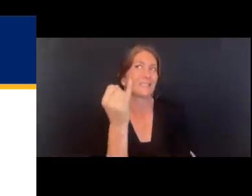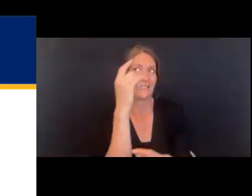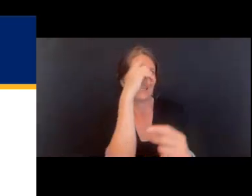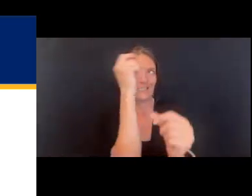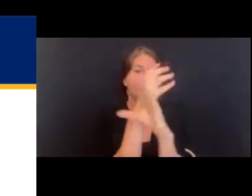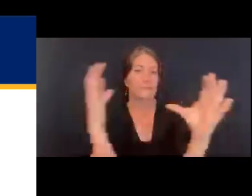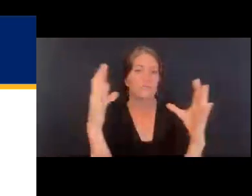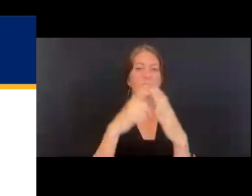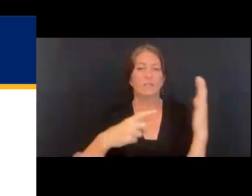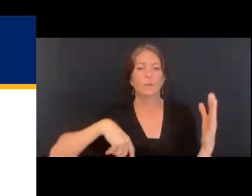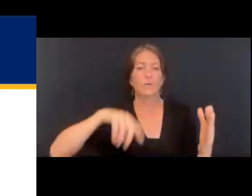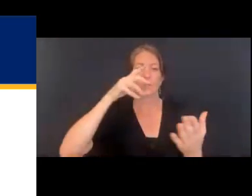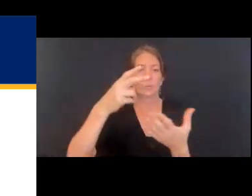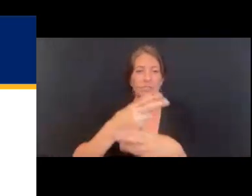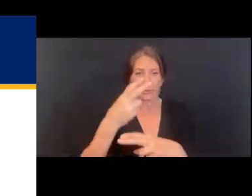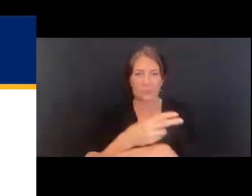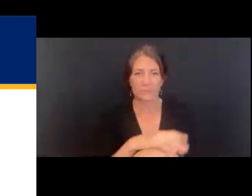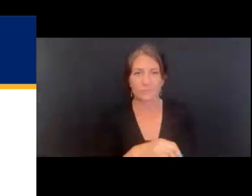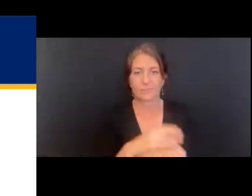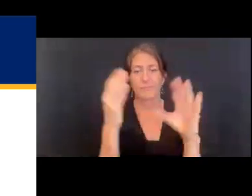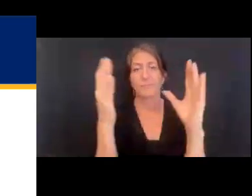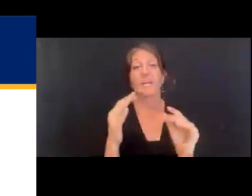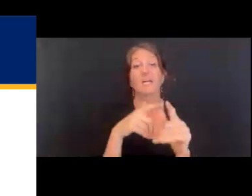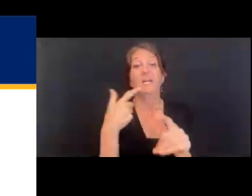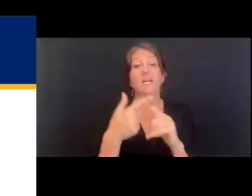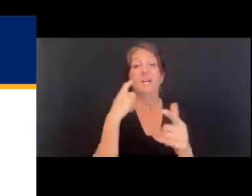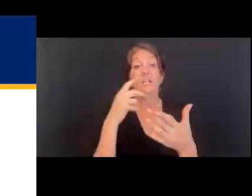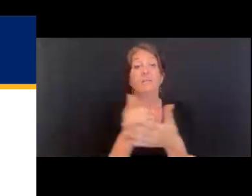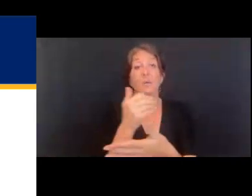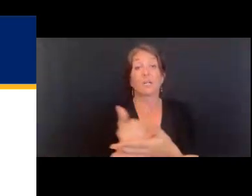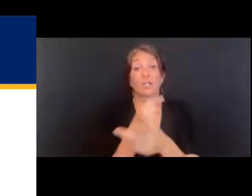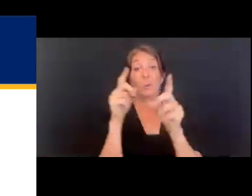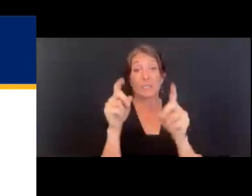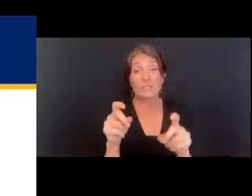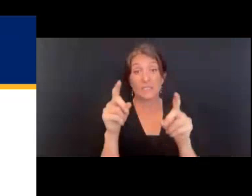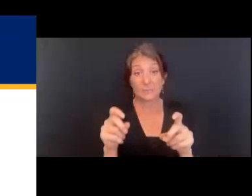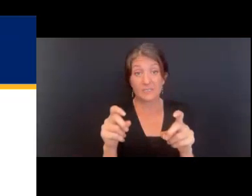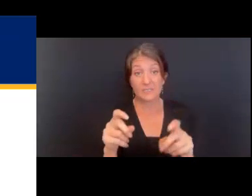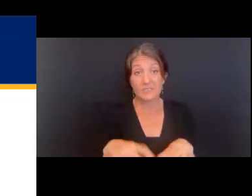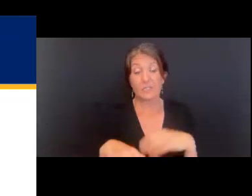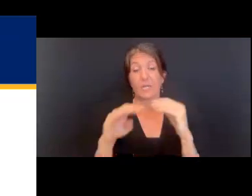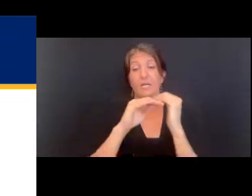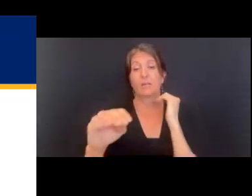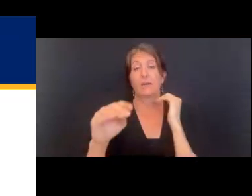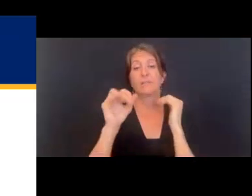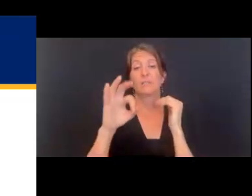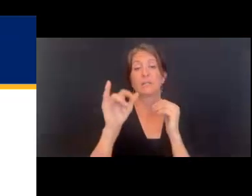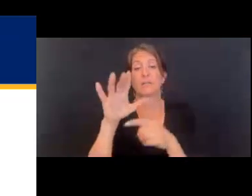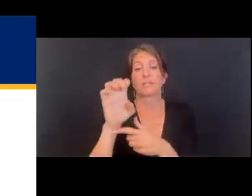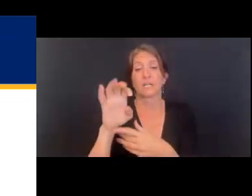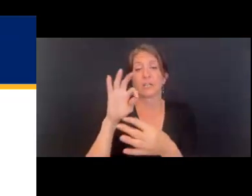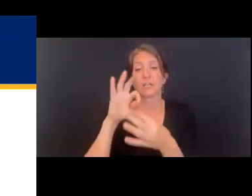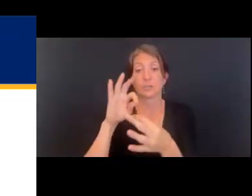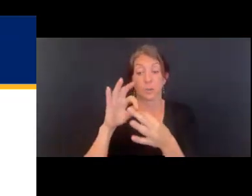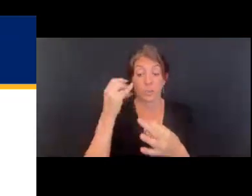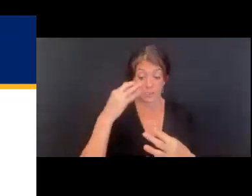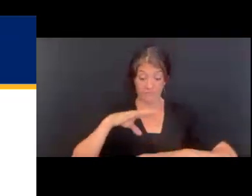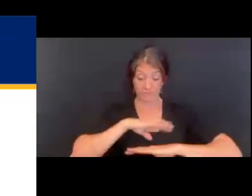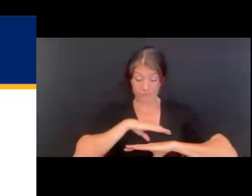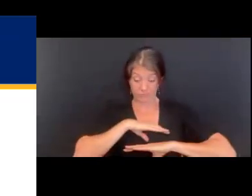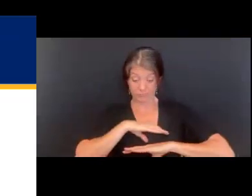using. Then for new assessments, if a level of care score is met, the assessor will give